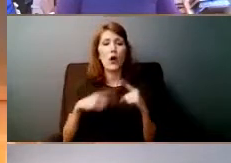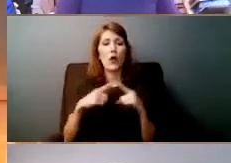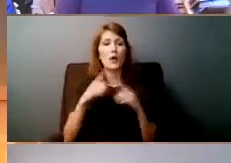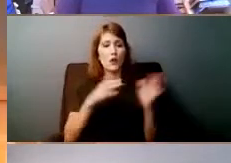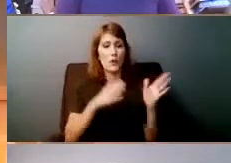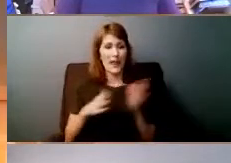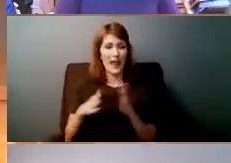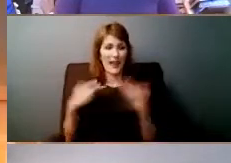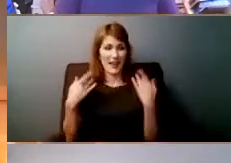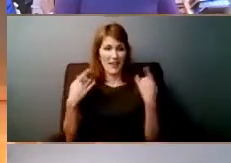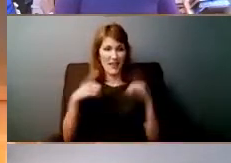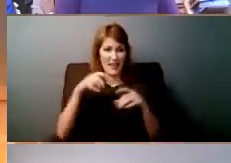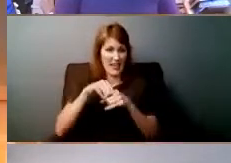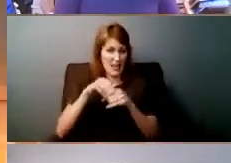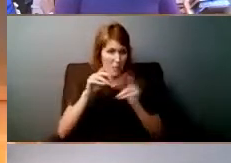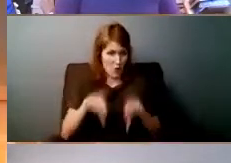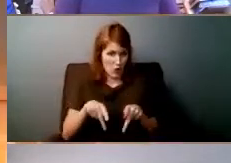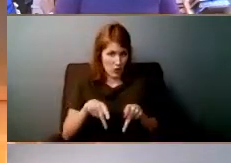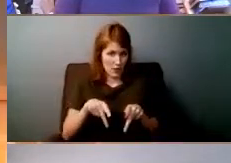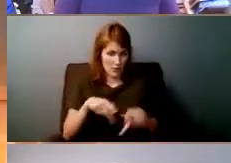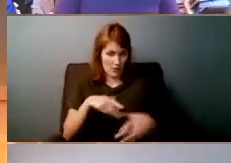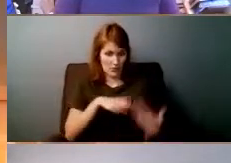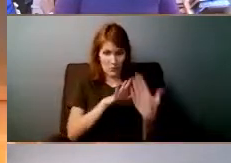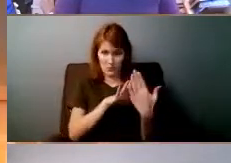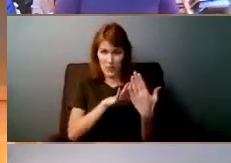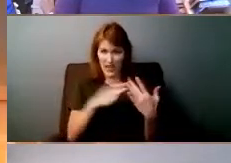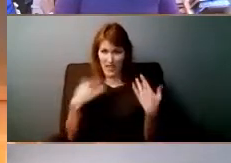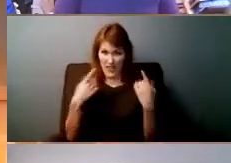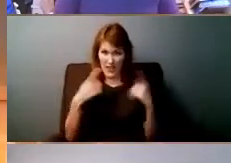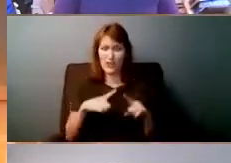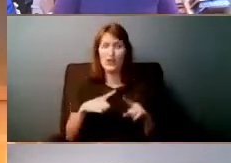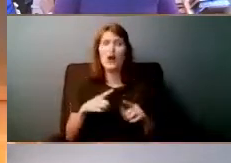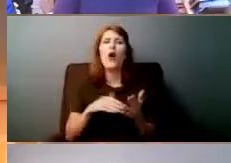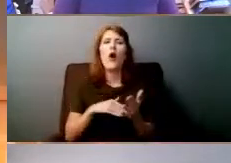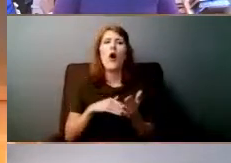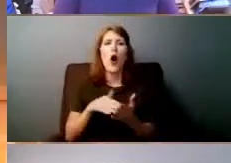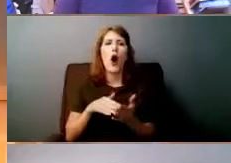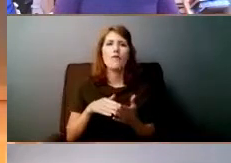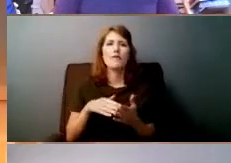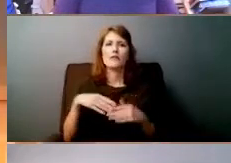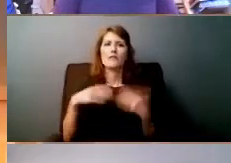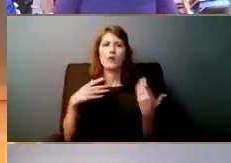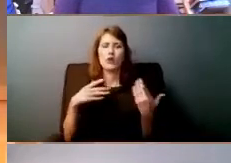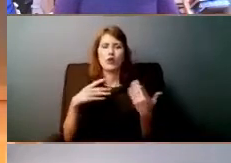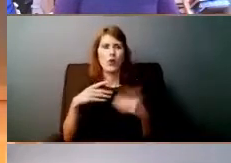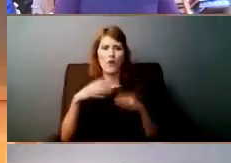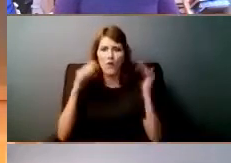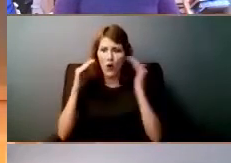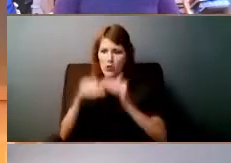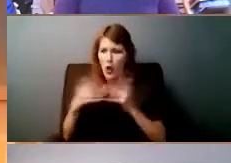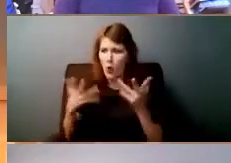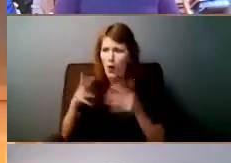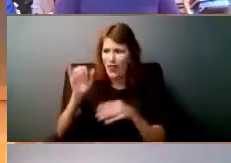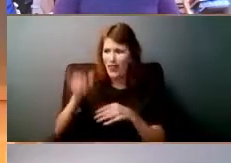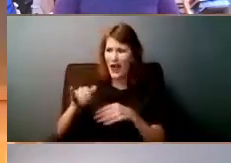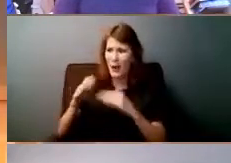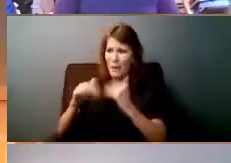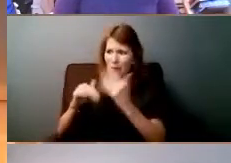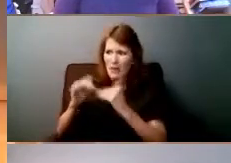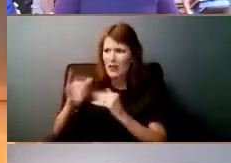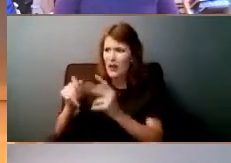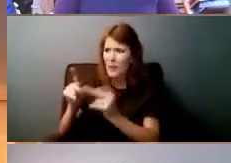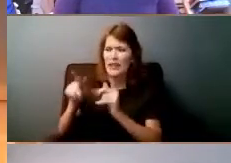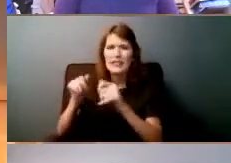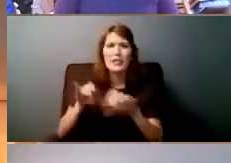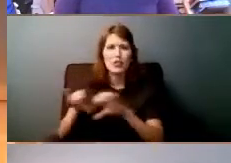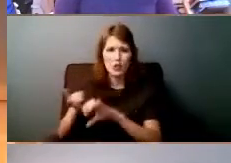in person, you often get caught up on what the venue can do. The amount of attention and the amount of